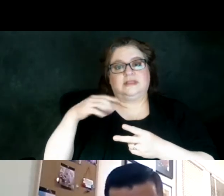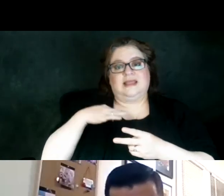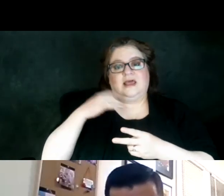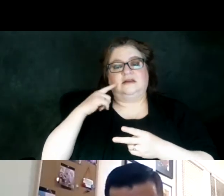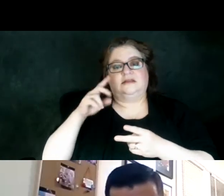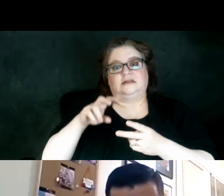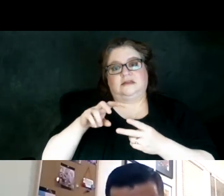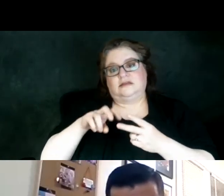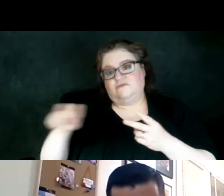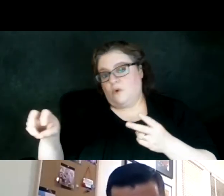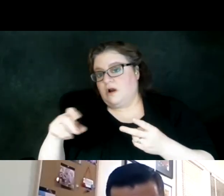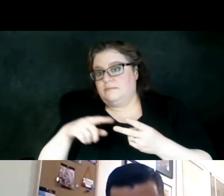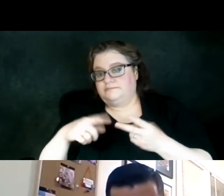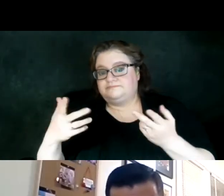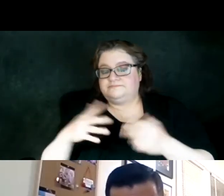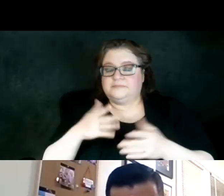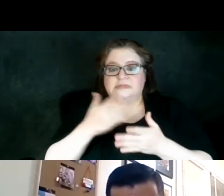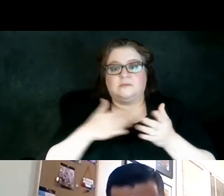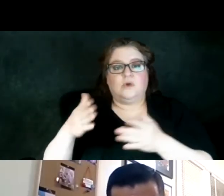in some way or fashion.